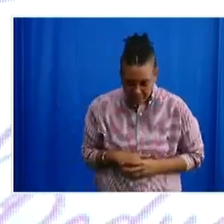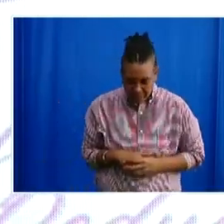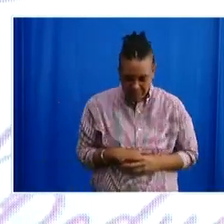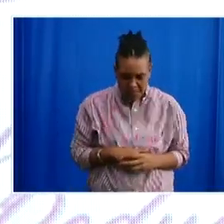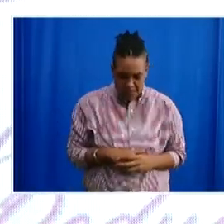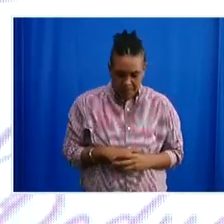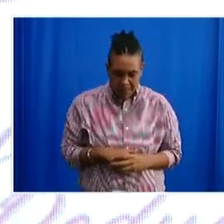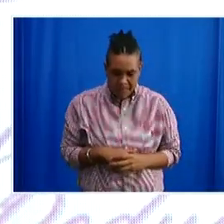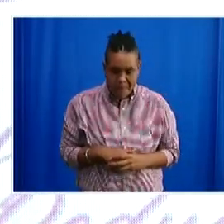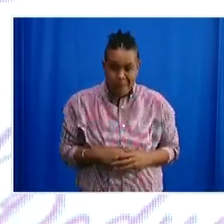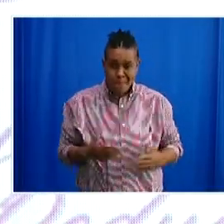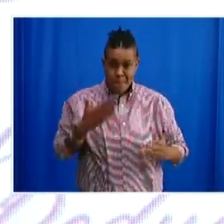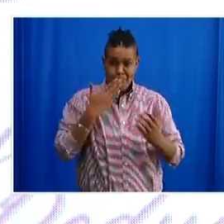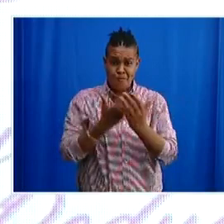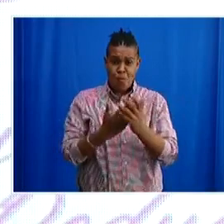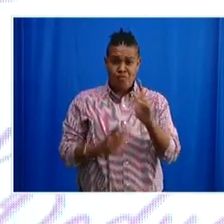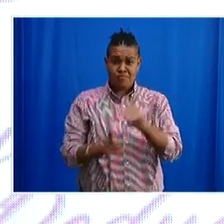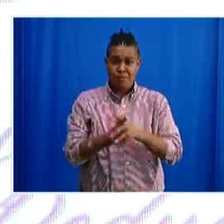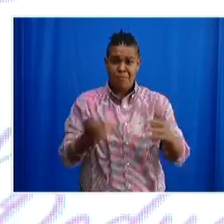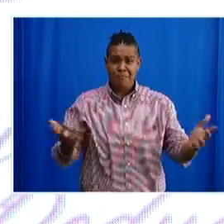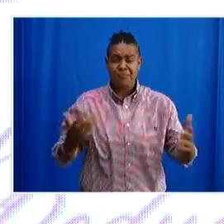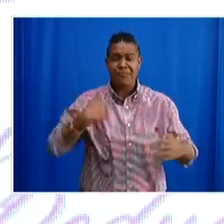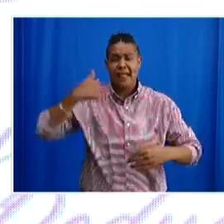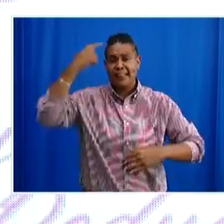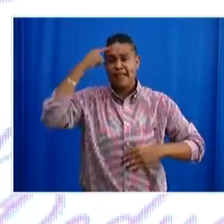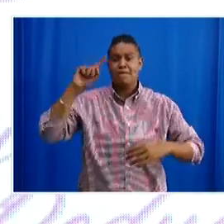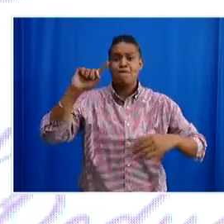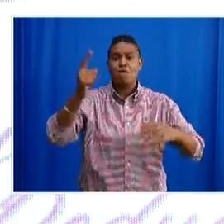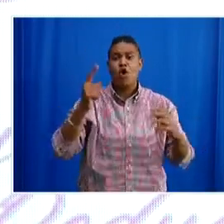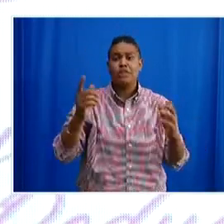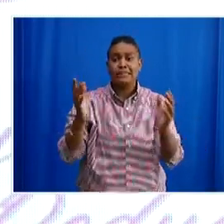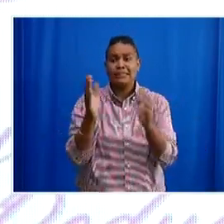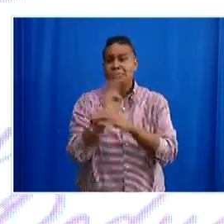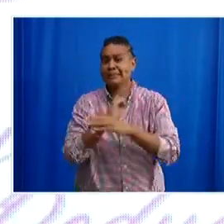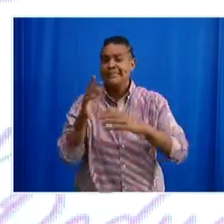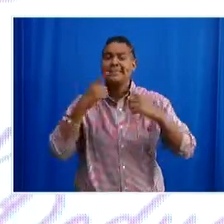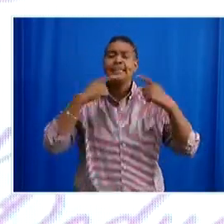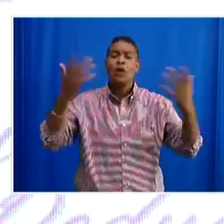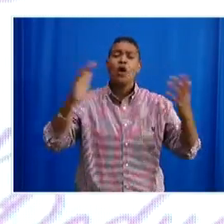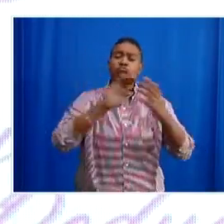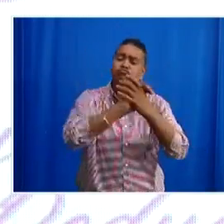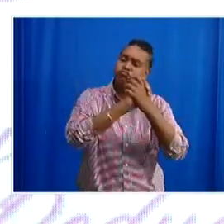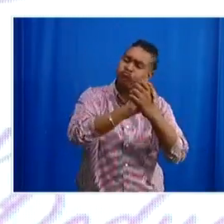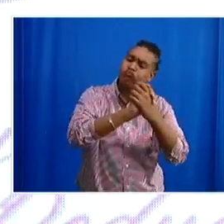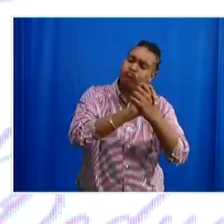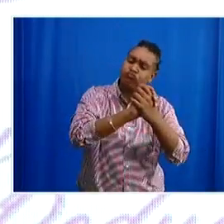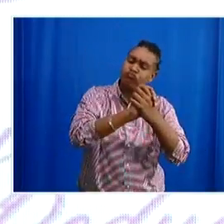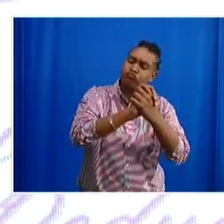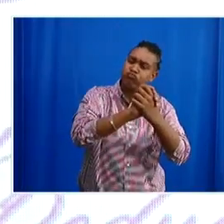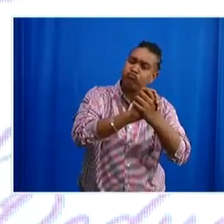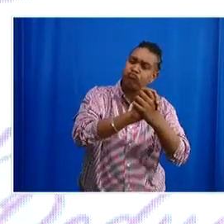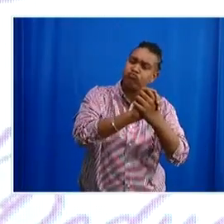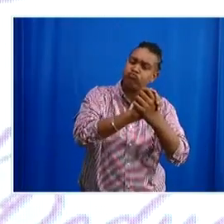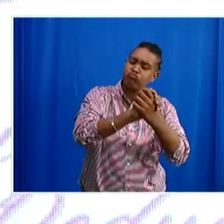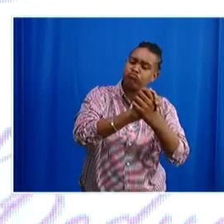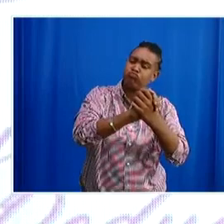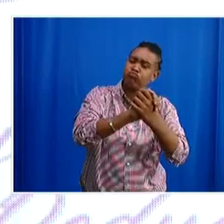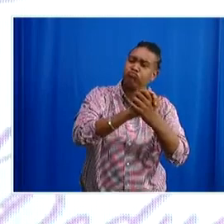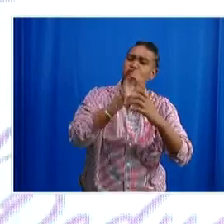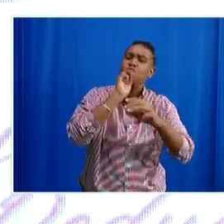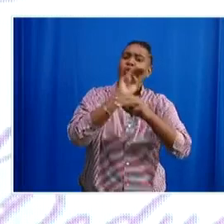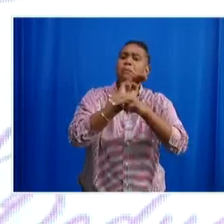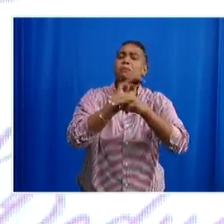It is good to be here, and I think the first order of business is to say congratulations to